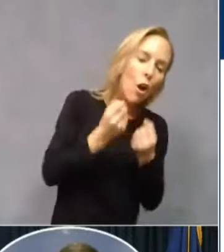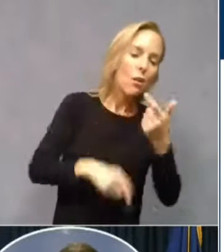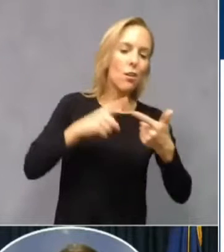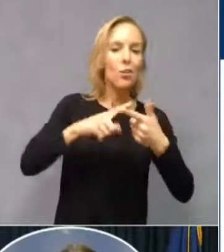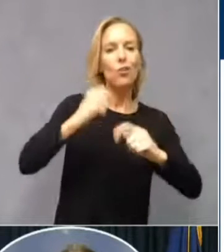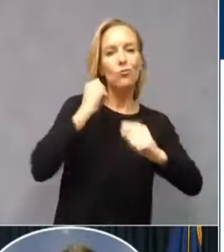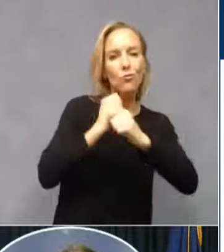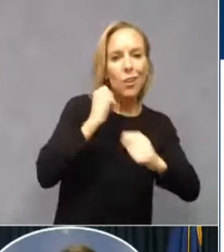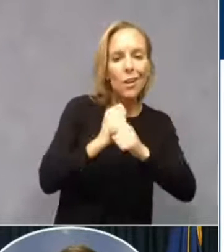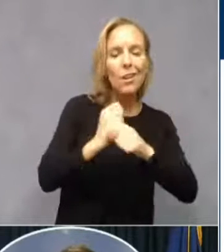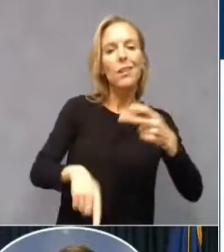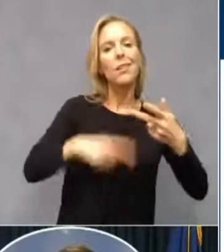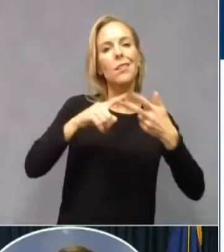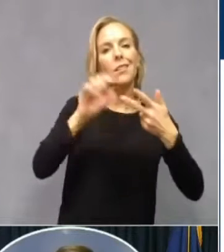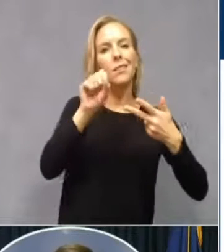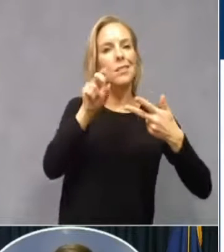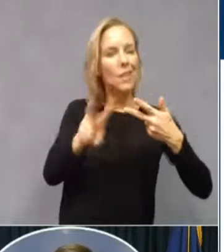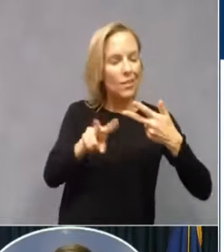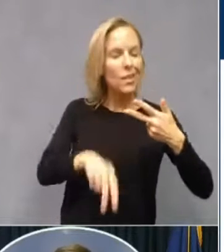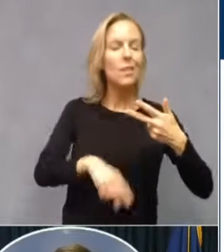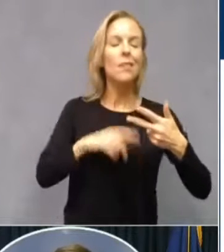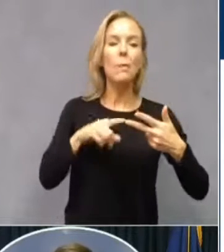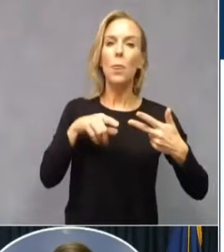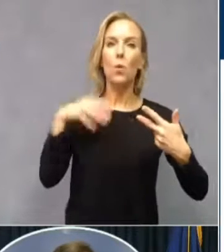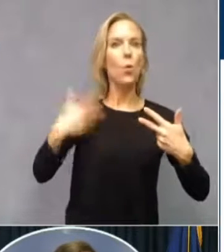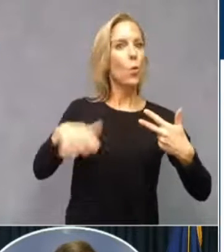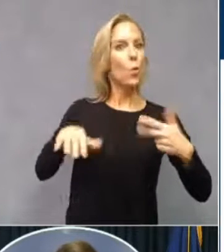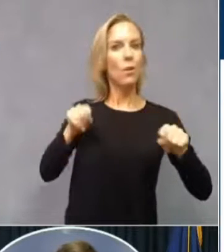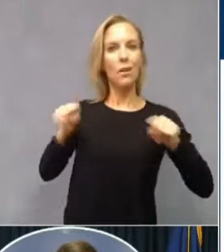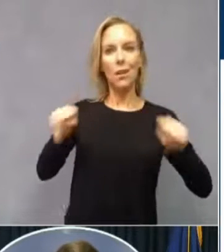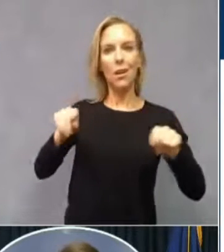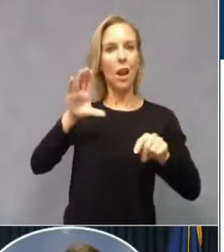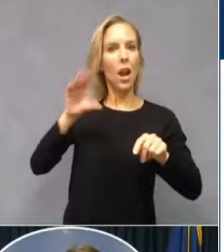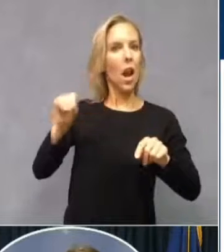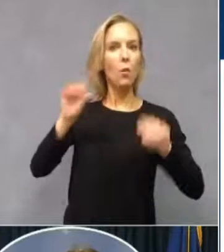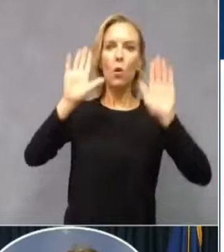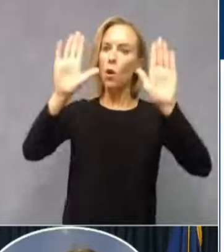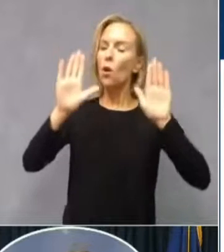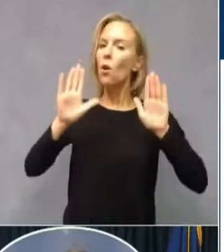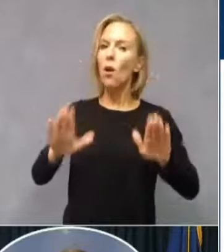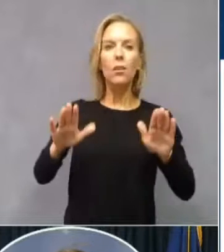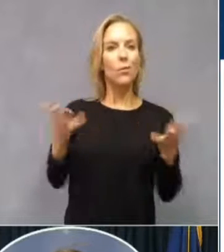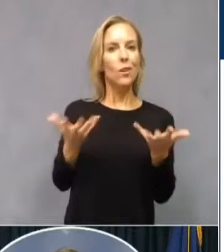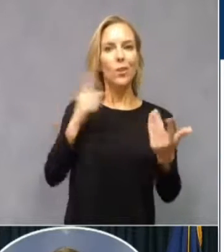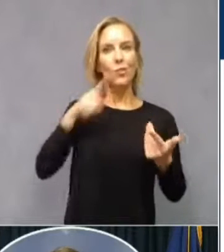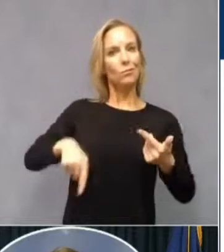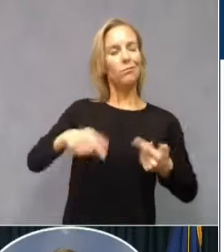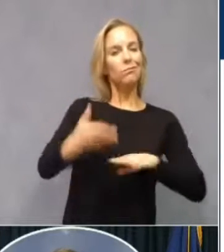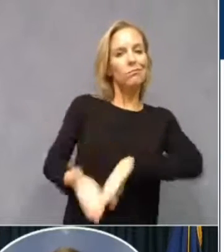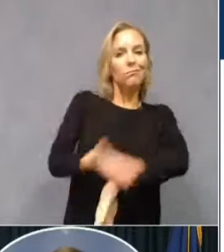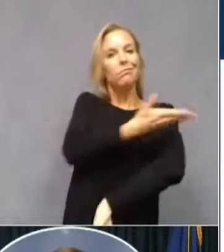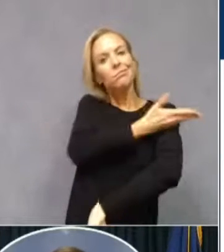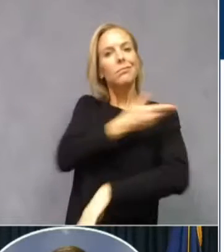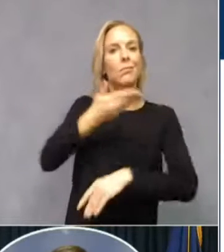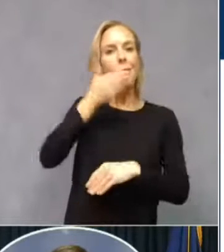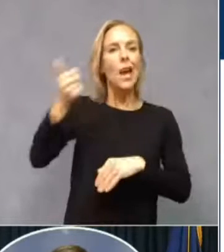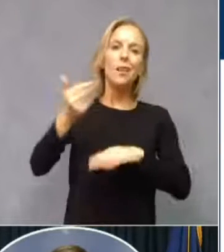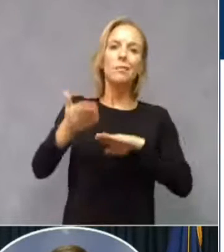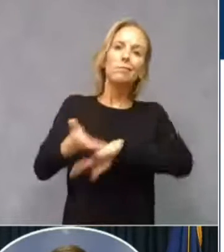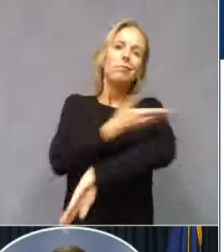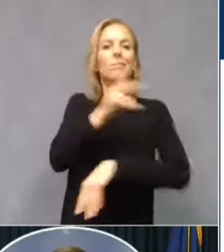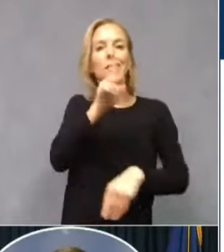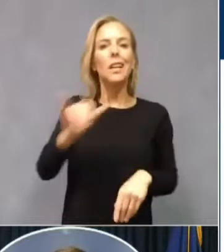per capita. These are two great companies helping to create a better Kentucky and adding to our state's impressive